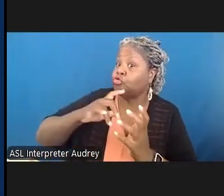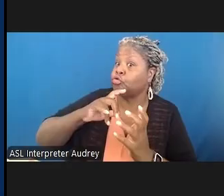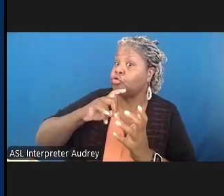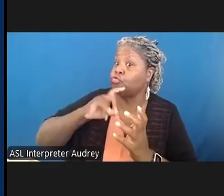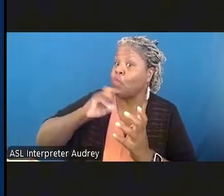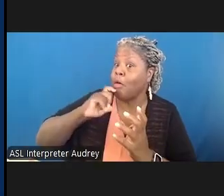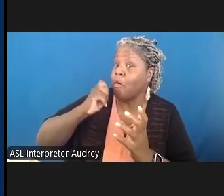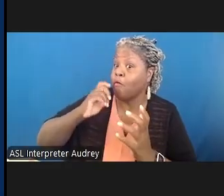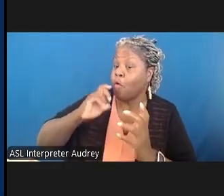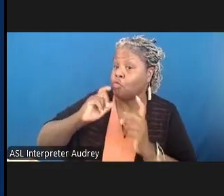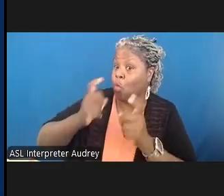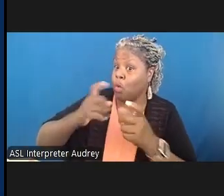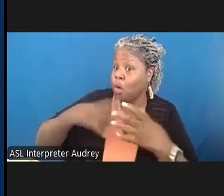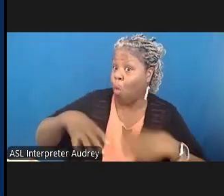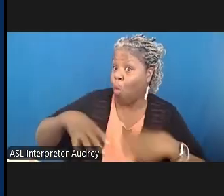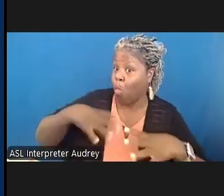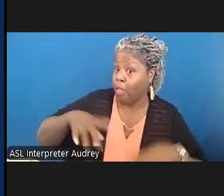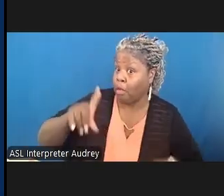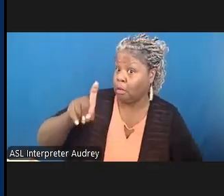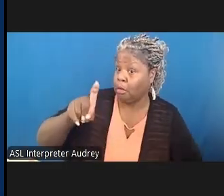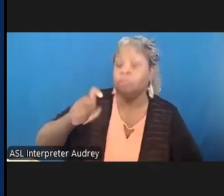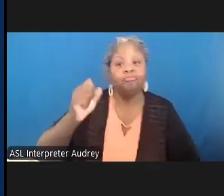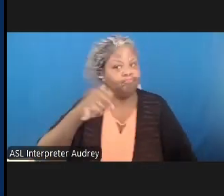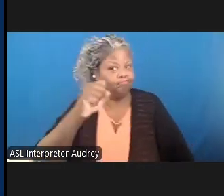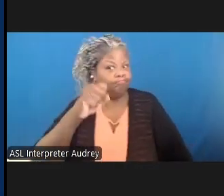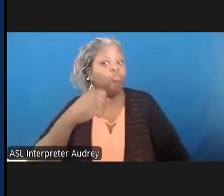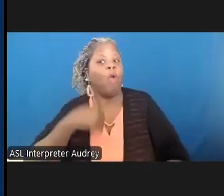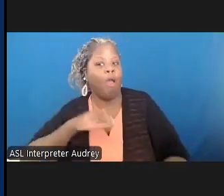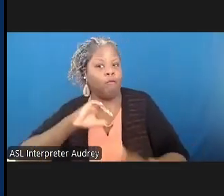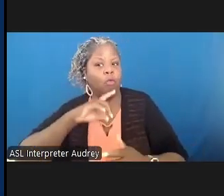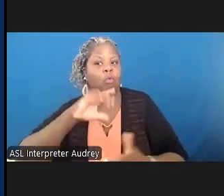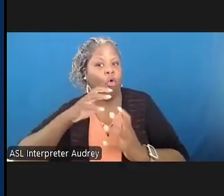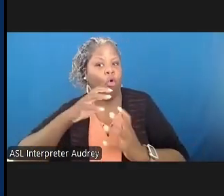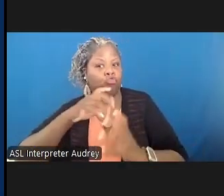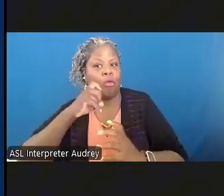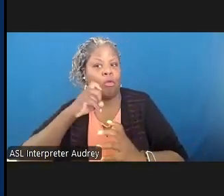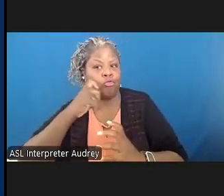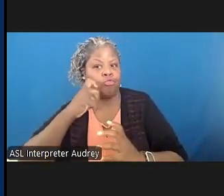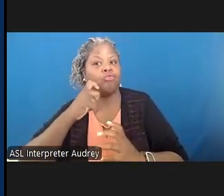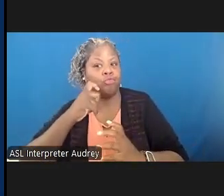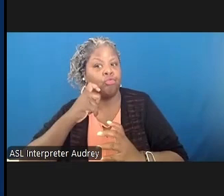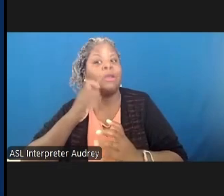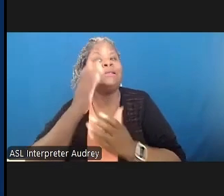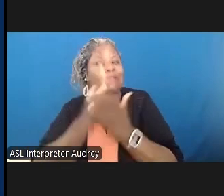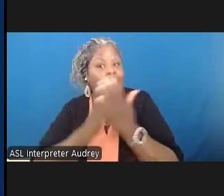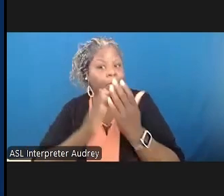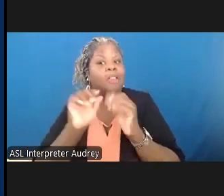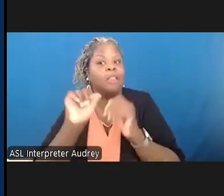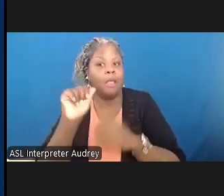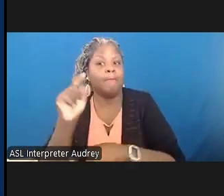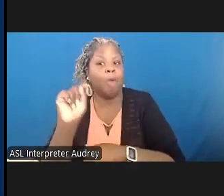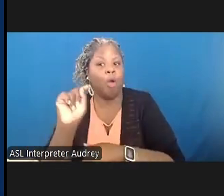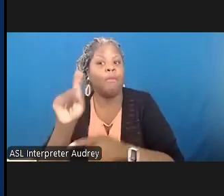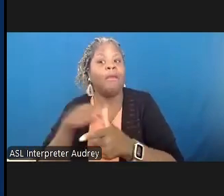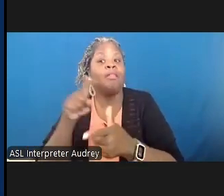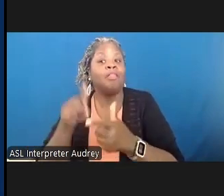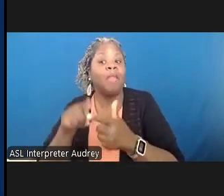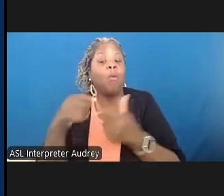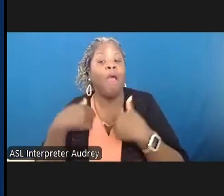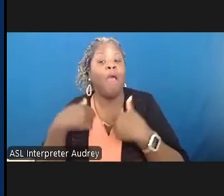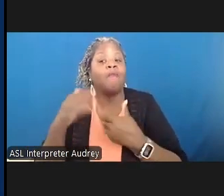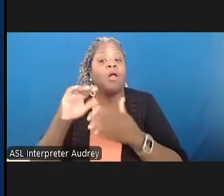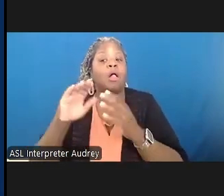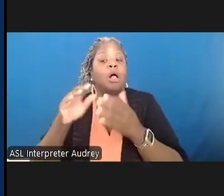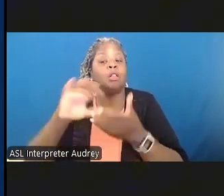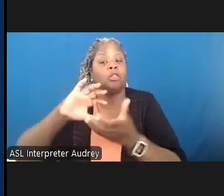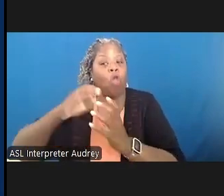clothing? Yes, ma'am. There are washers and dryers. There's washers and dryers in some of the units, and then we have a laundry facility. But